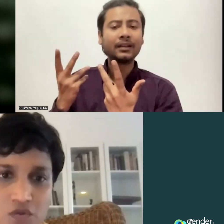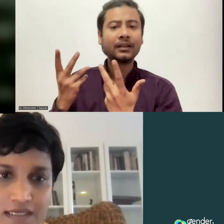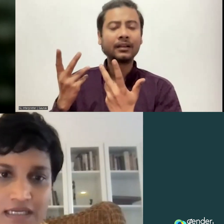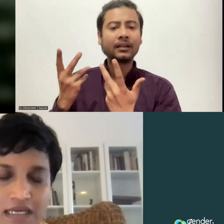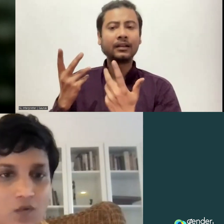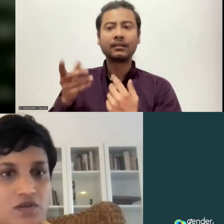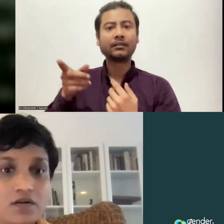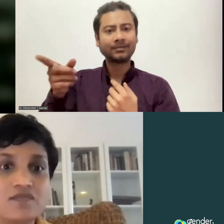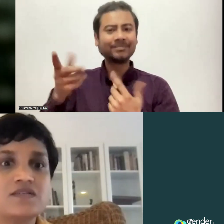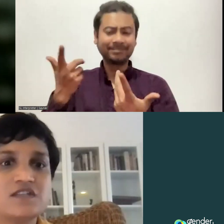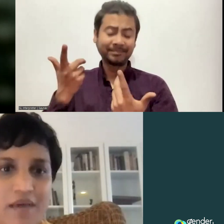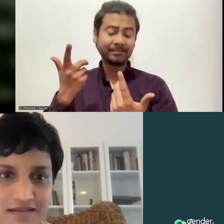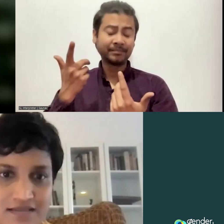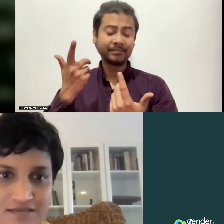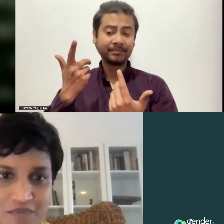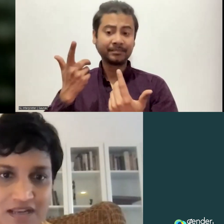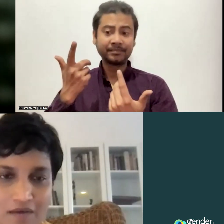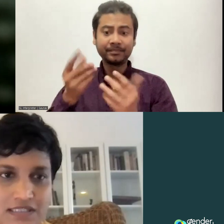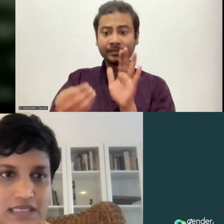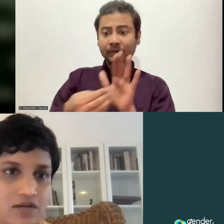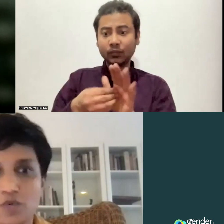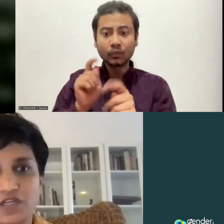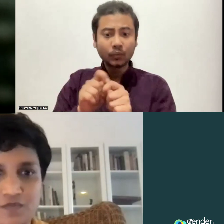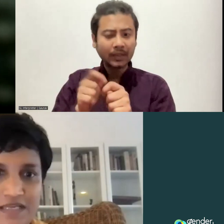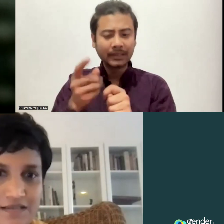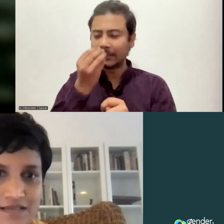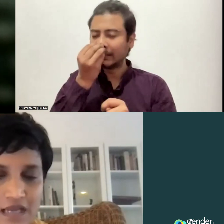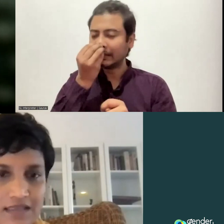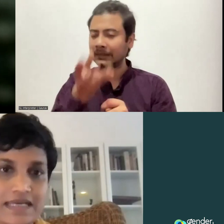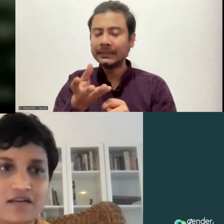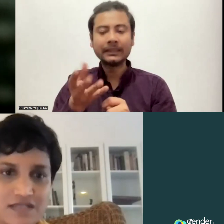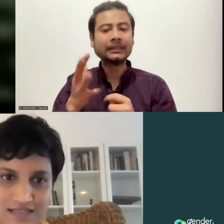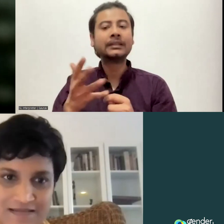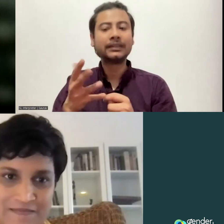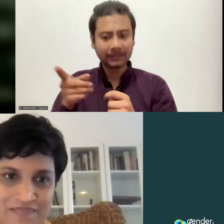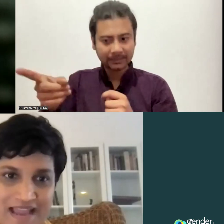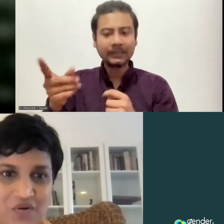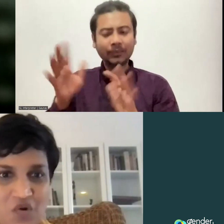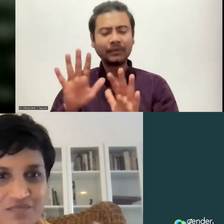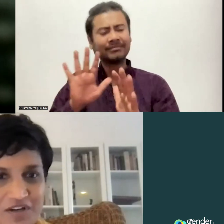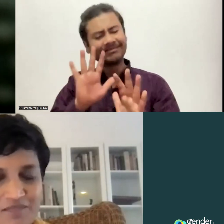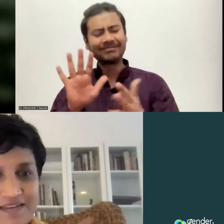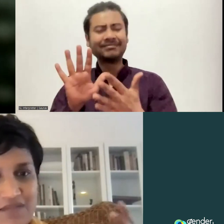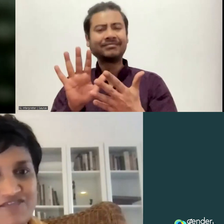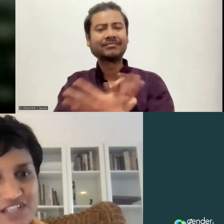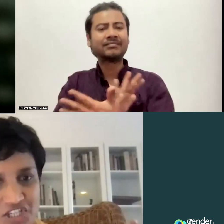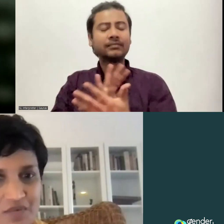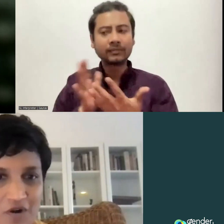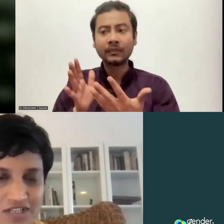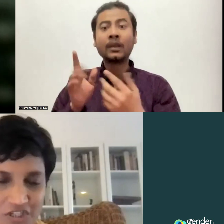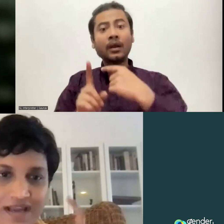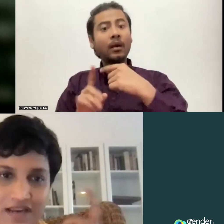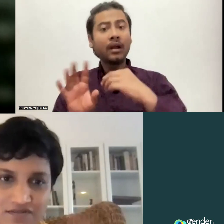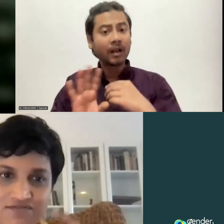they were doing, it was not out of disrespect, but I was just like, show me your spaces in the second visit. And over a period, and by the time we finished